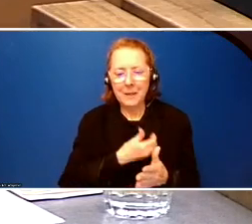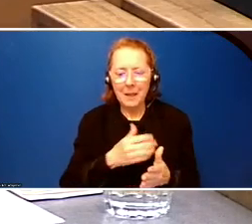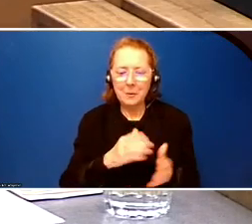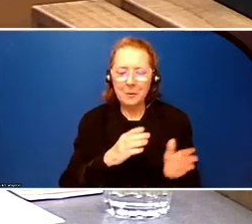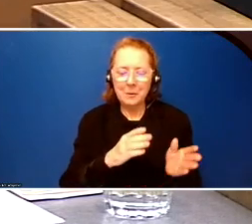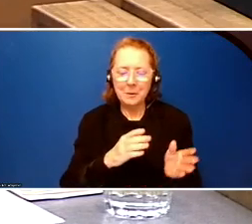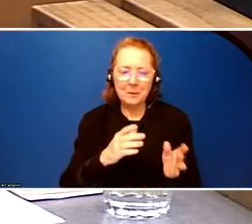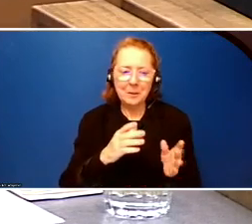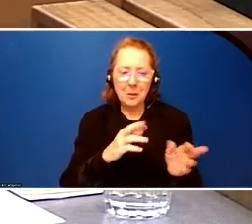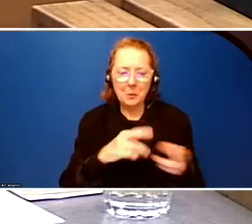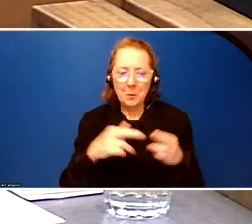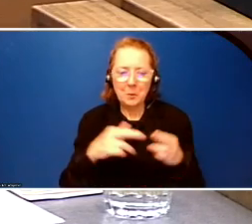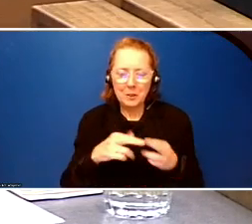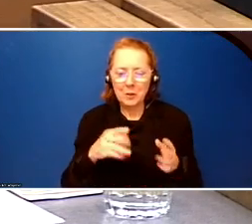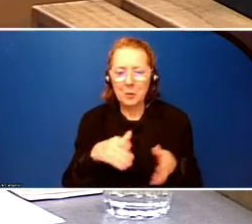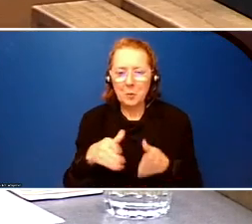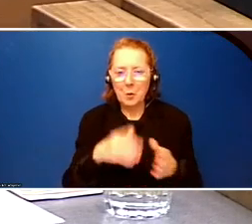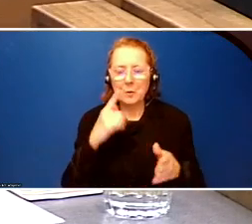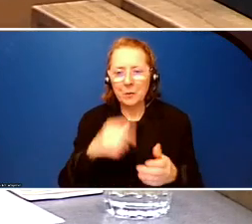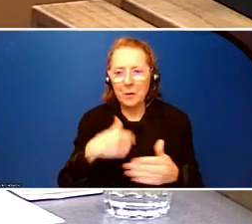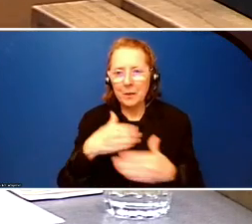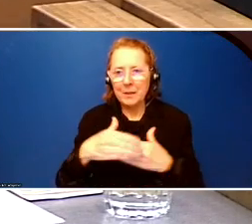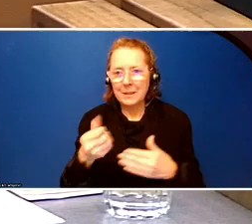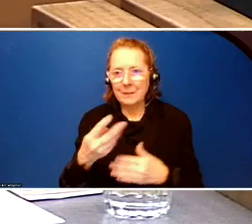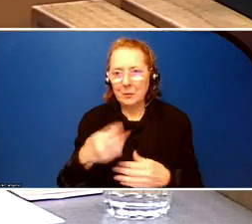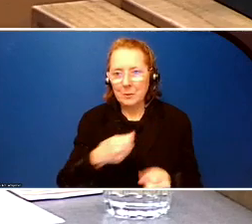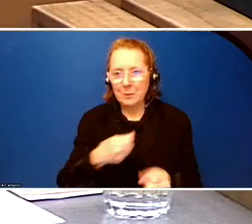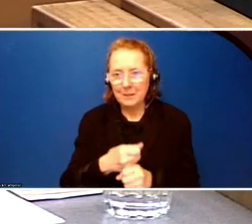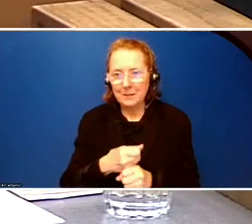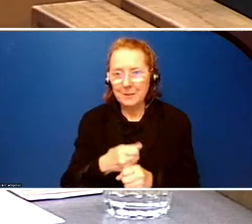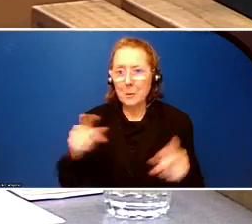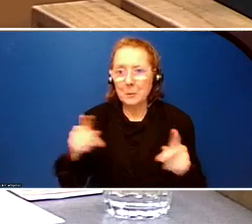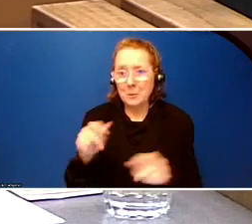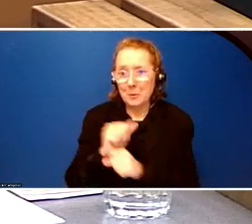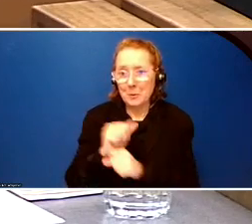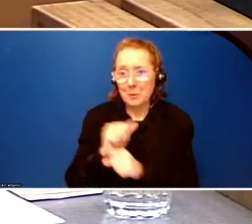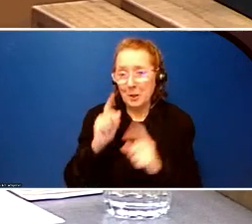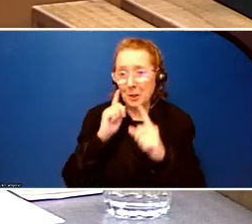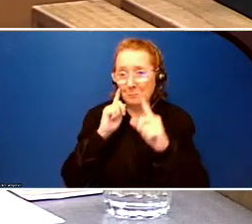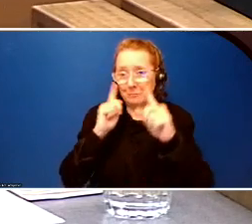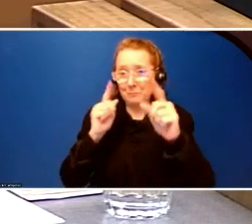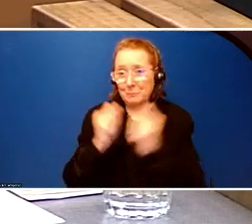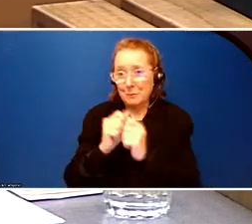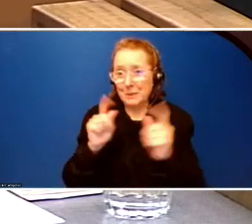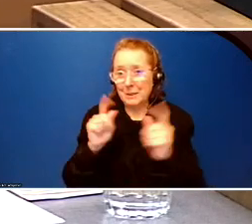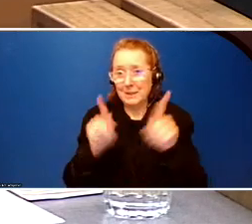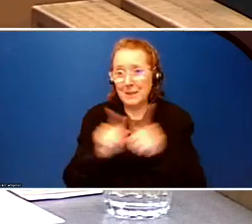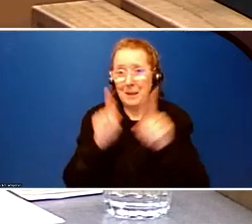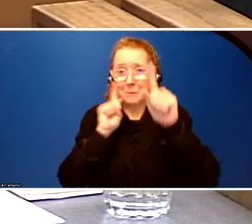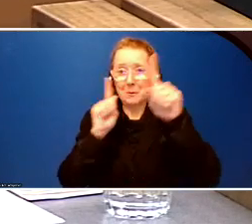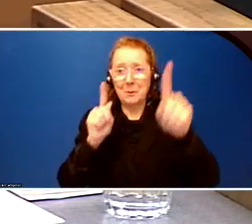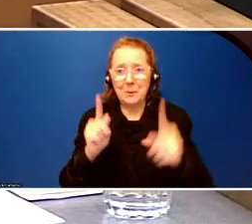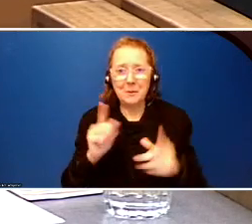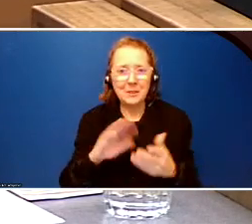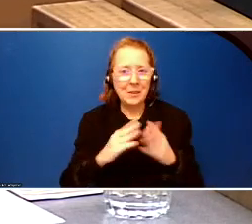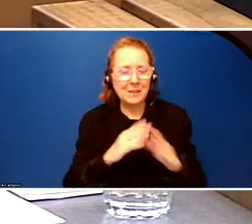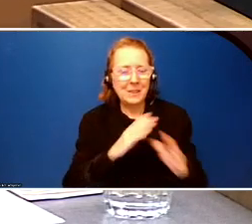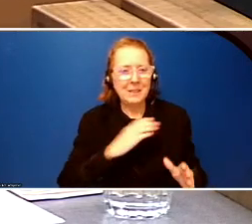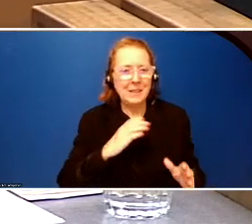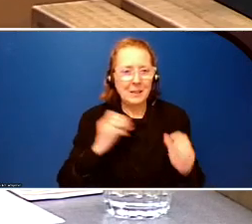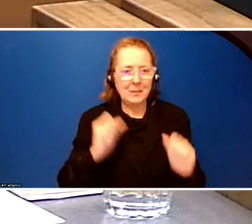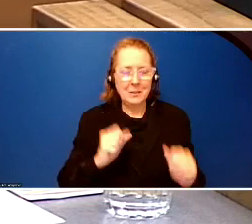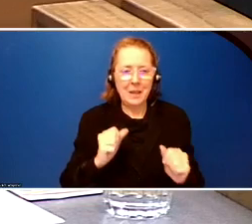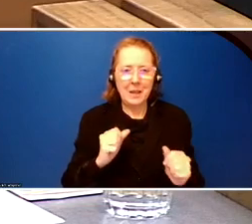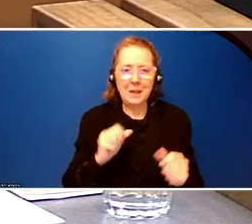see, many people are currently working towards this same goal. And it is only fitting that the Salem City Council join in this good work by voting yes on this